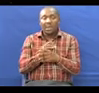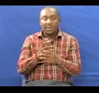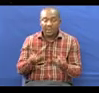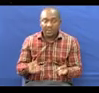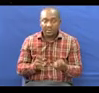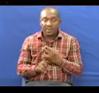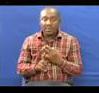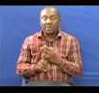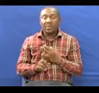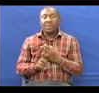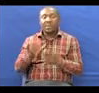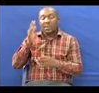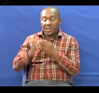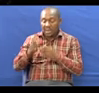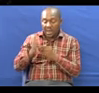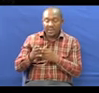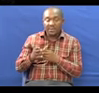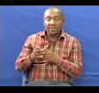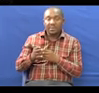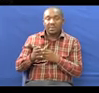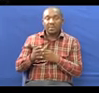populations, characteristics, and the